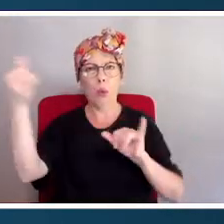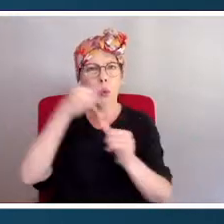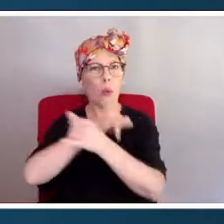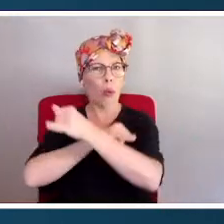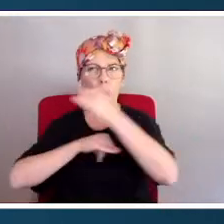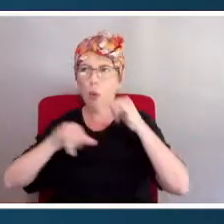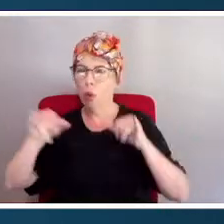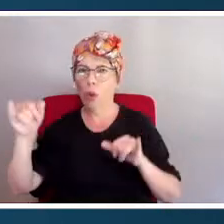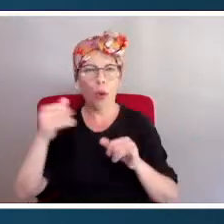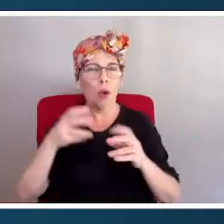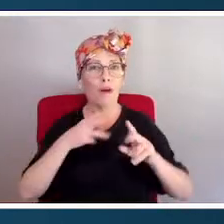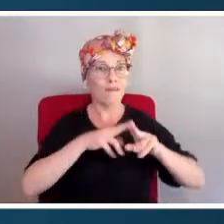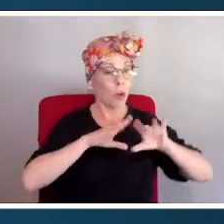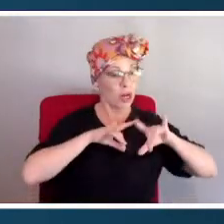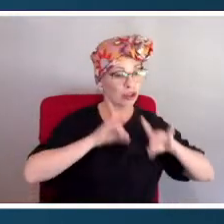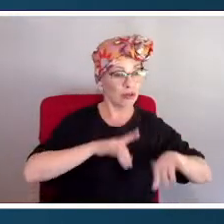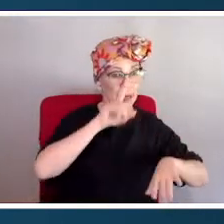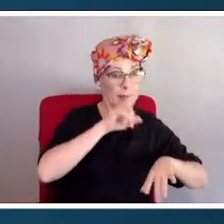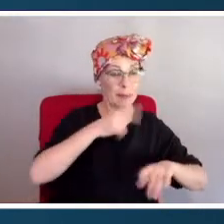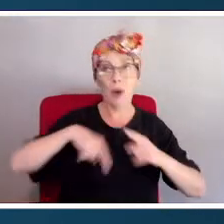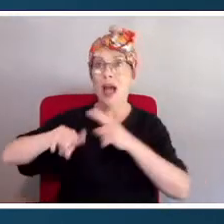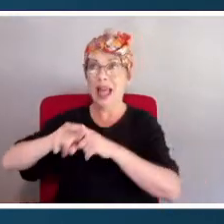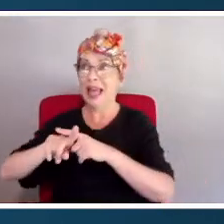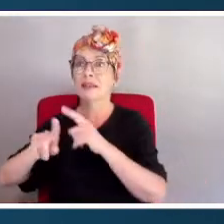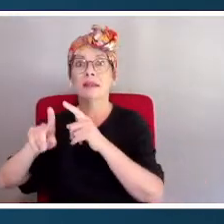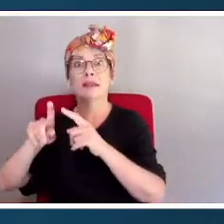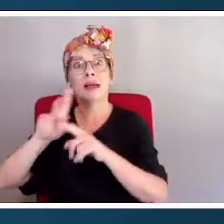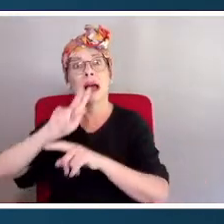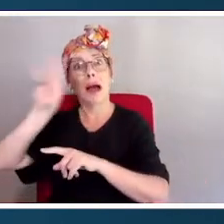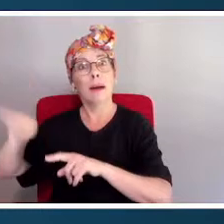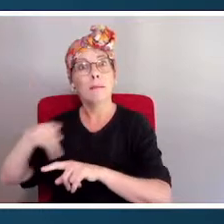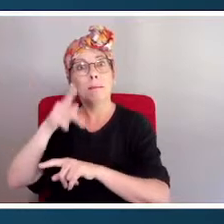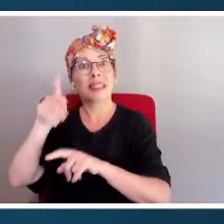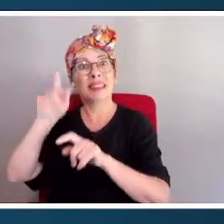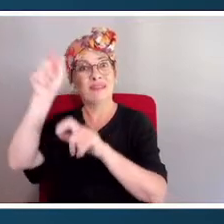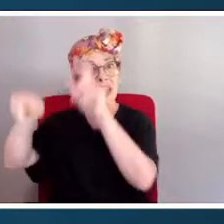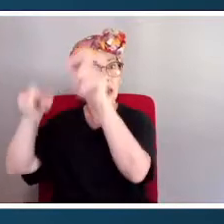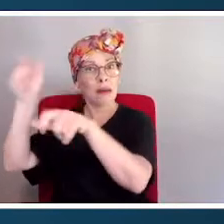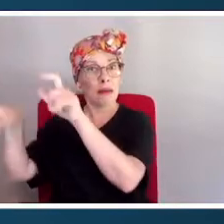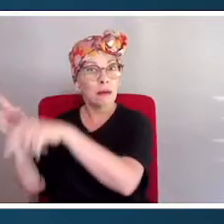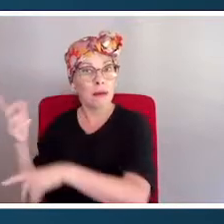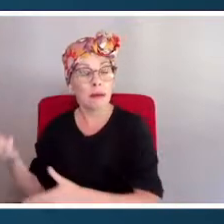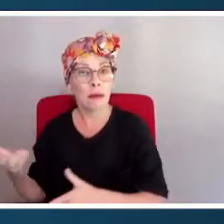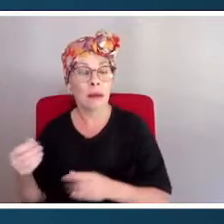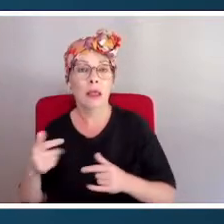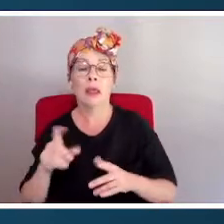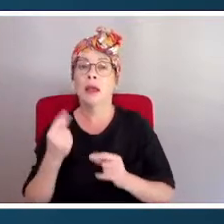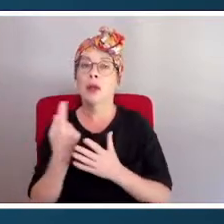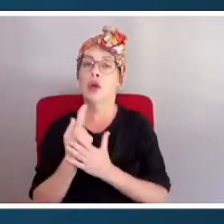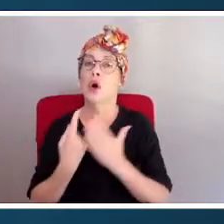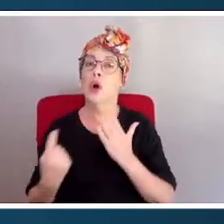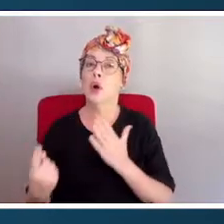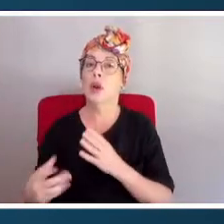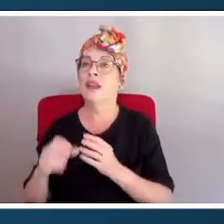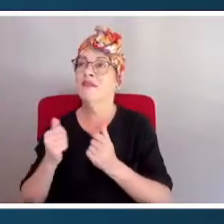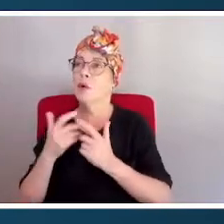Pacific Islanders, not a region of opportunity and mobility for some of our elites and the highly